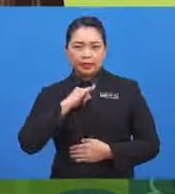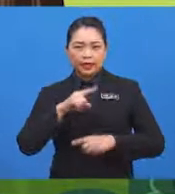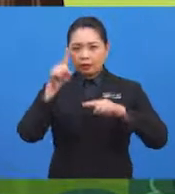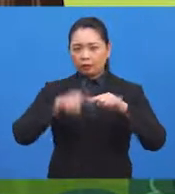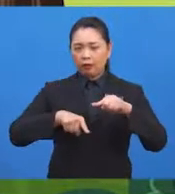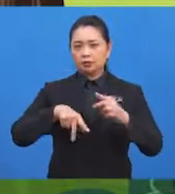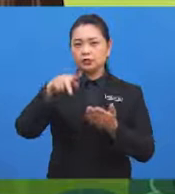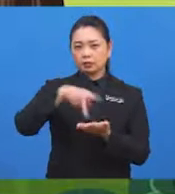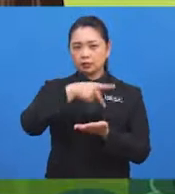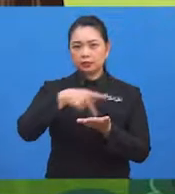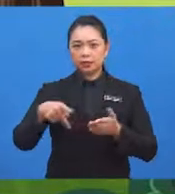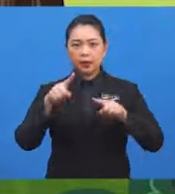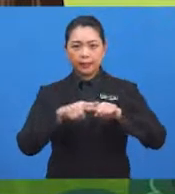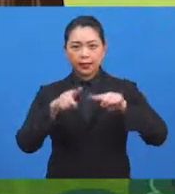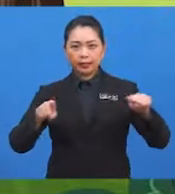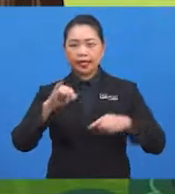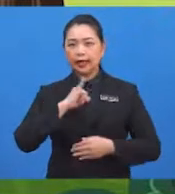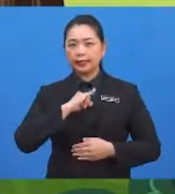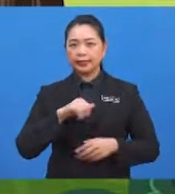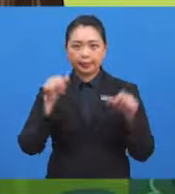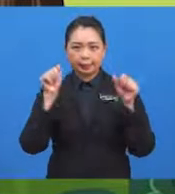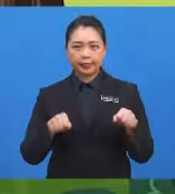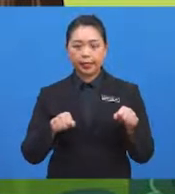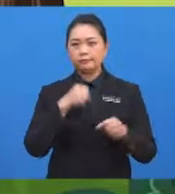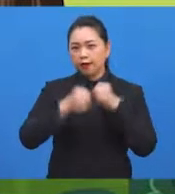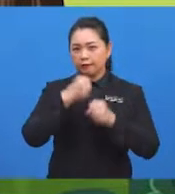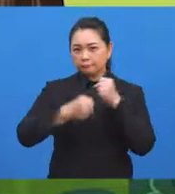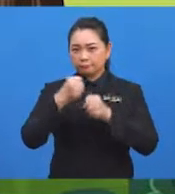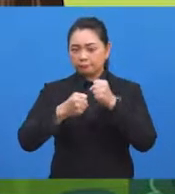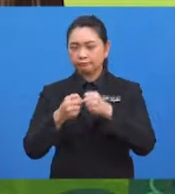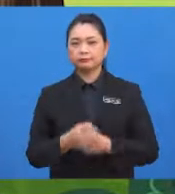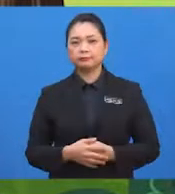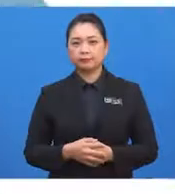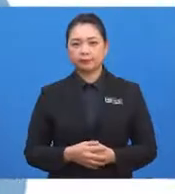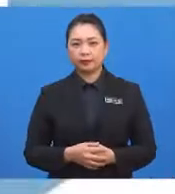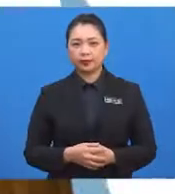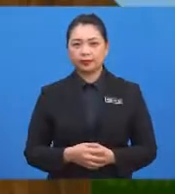I can't dance, but I can run.